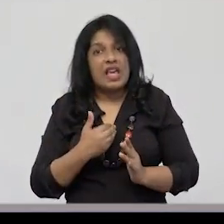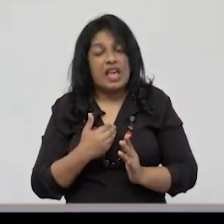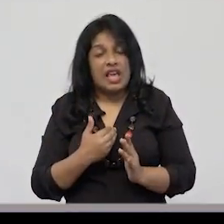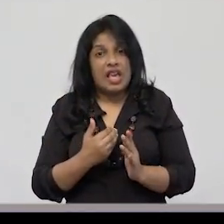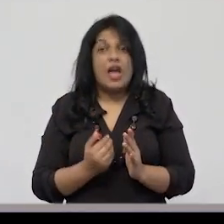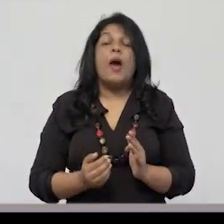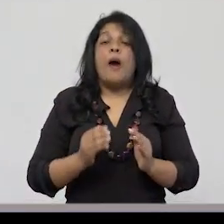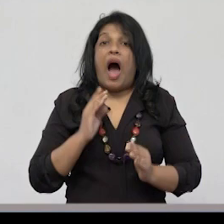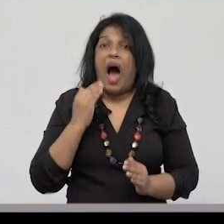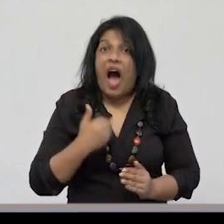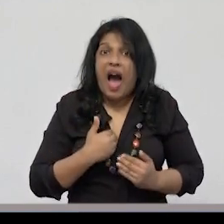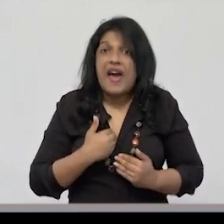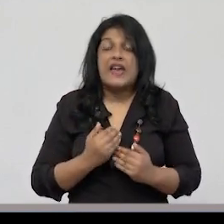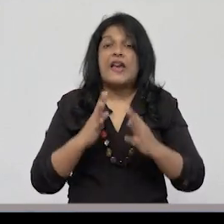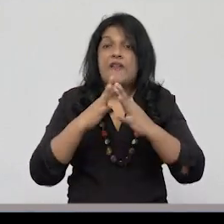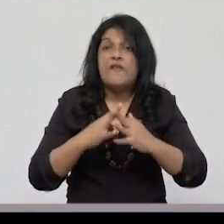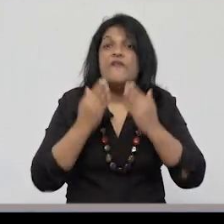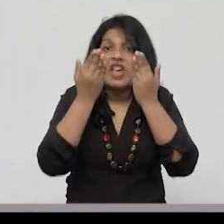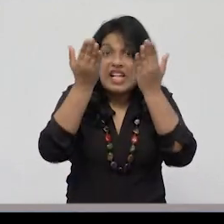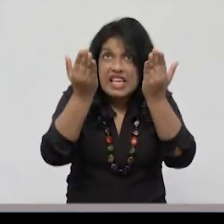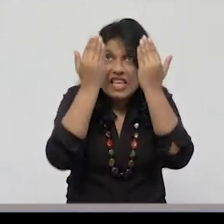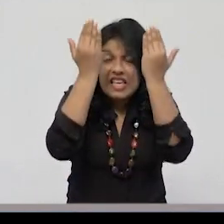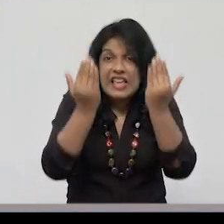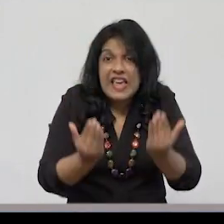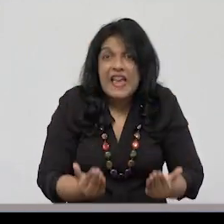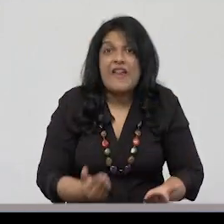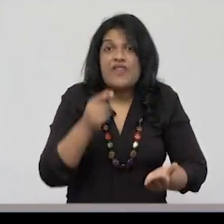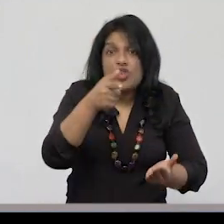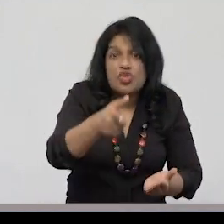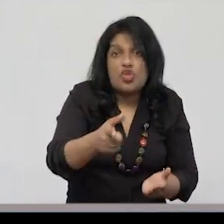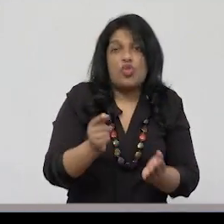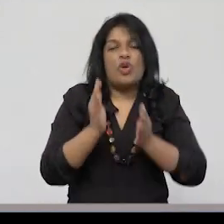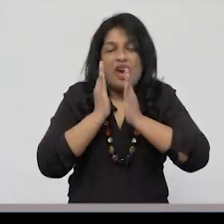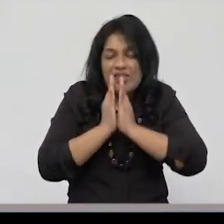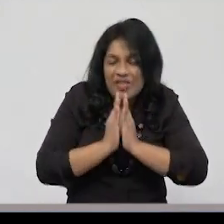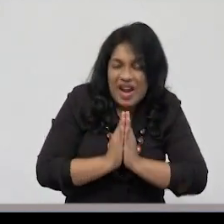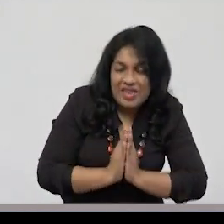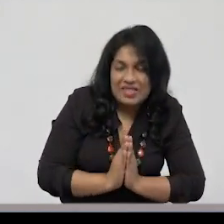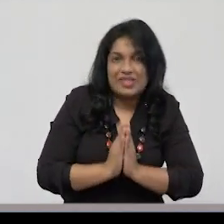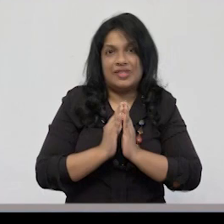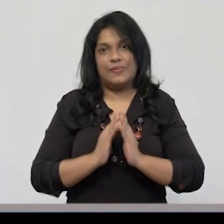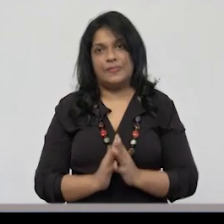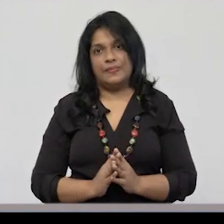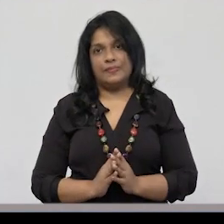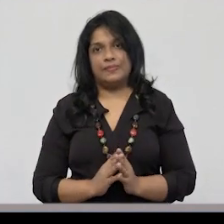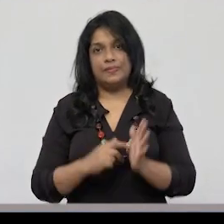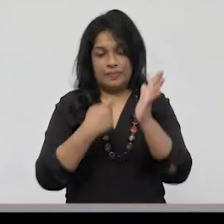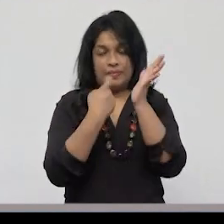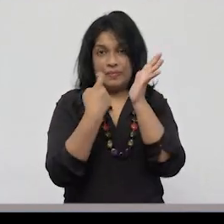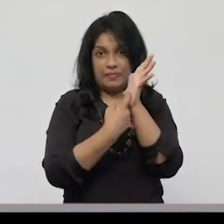be calm. You don't have to be so weary. I will give you rest.